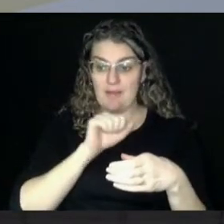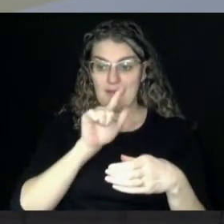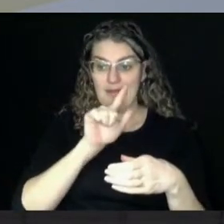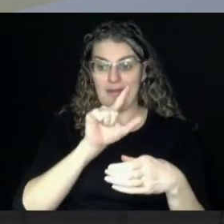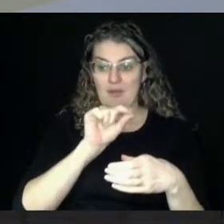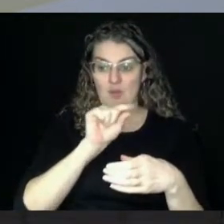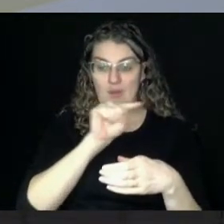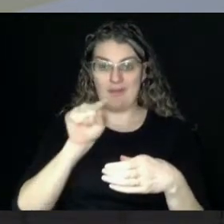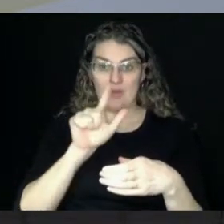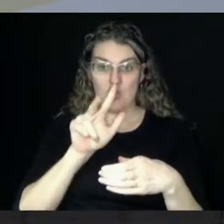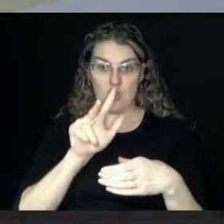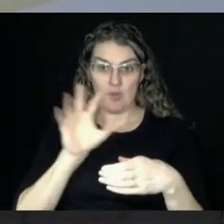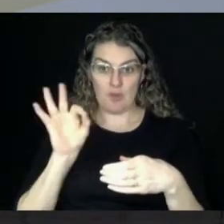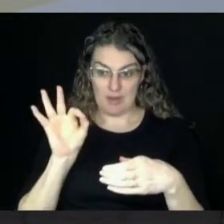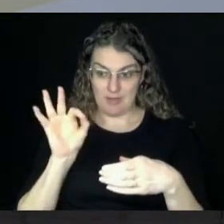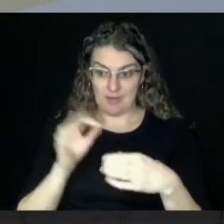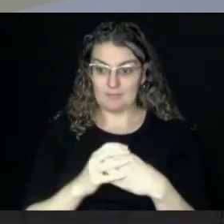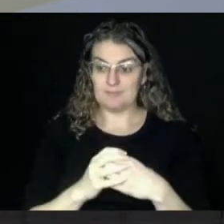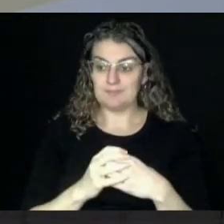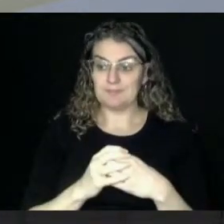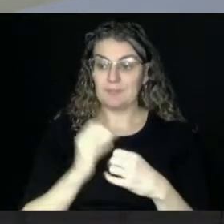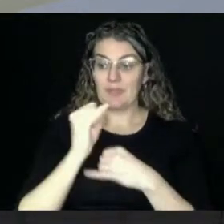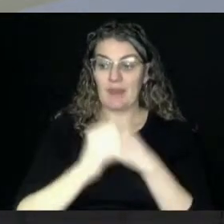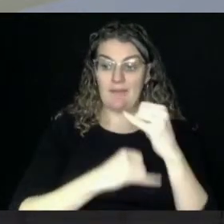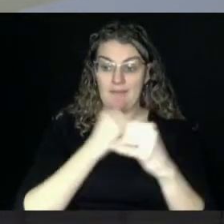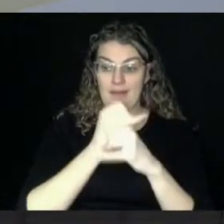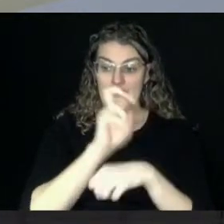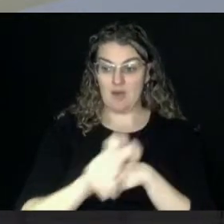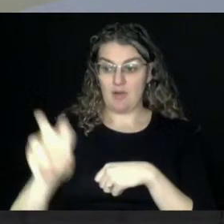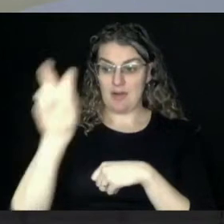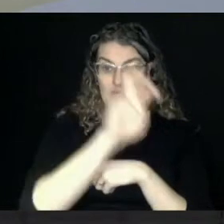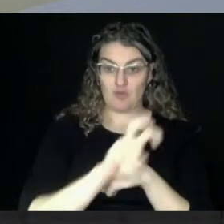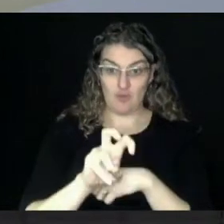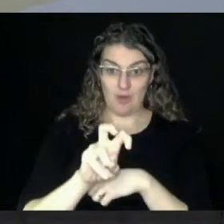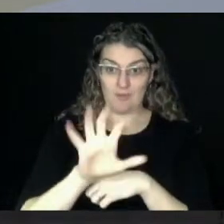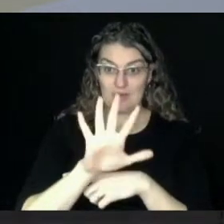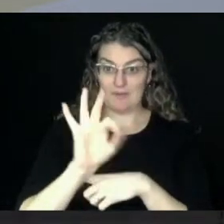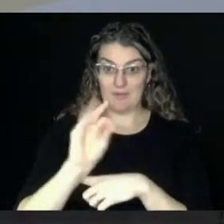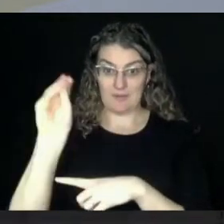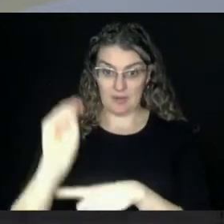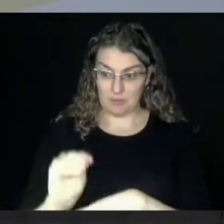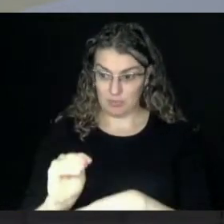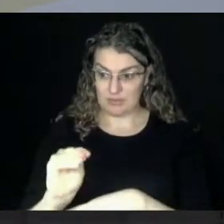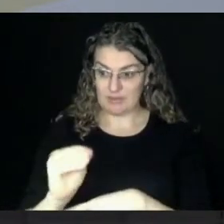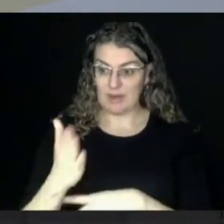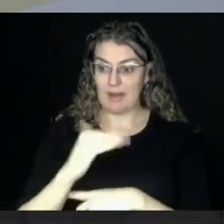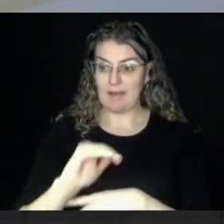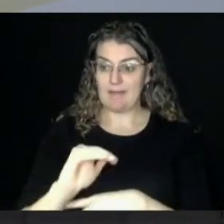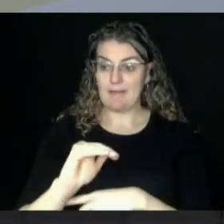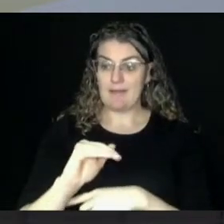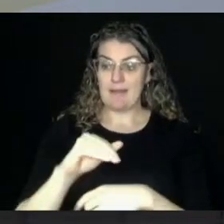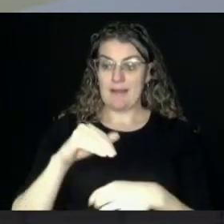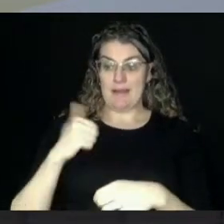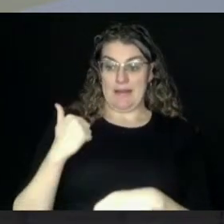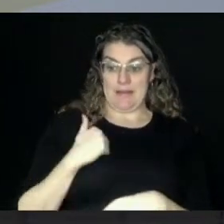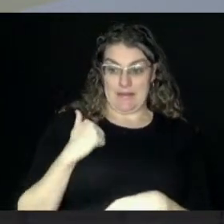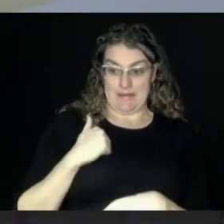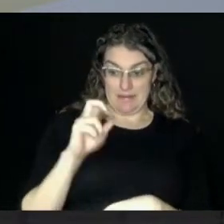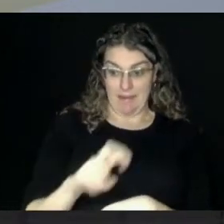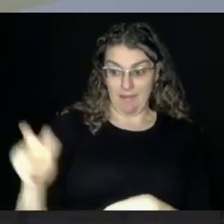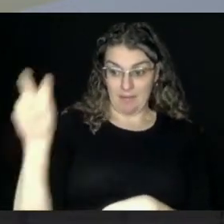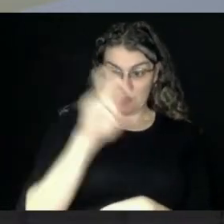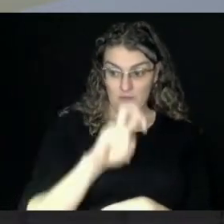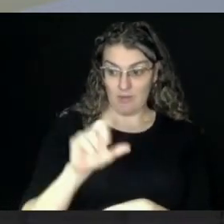59% of our cases related to international travel, 20% related to domestic travel within Canada, and 19% of